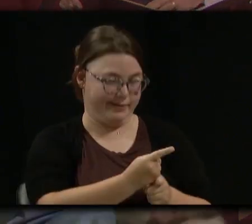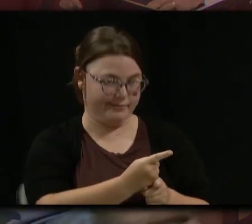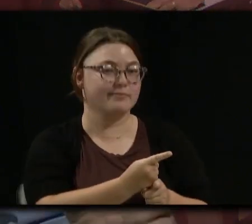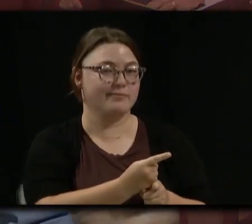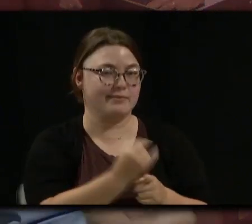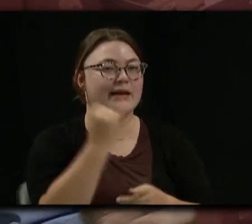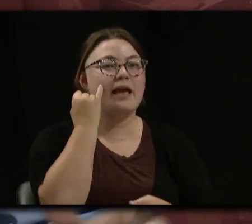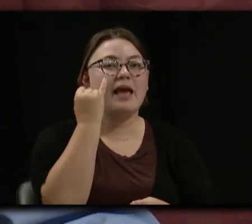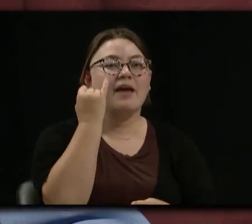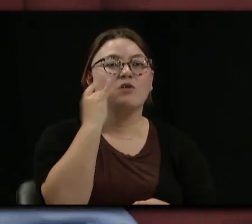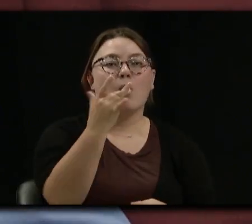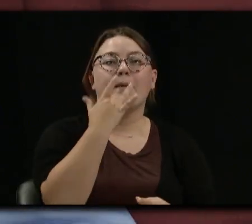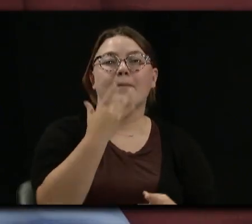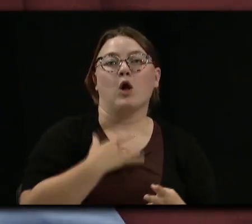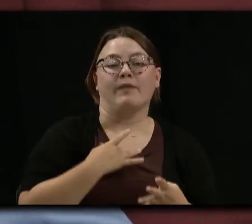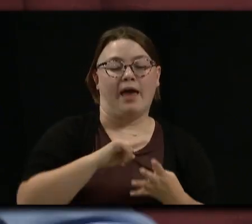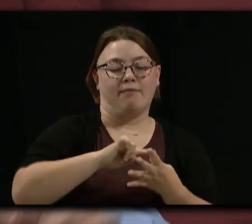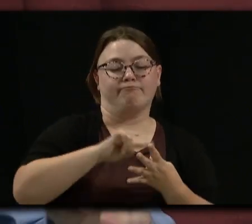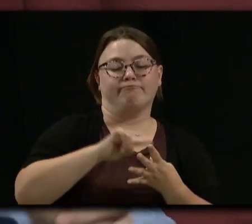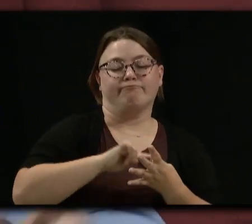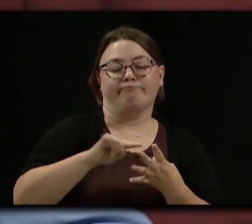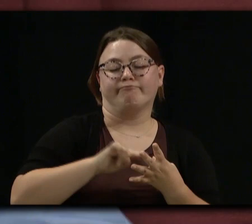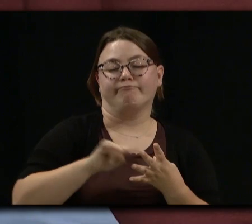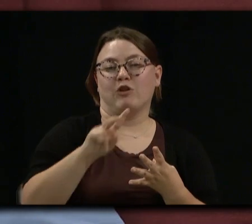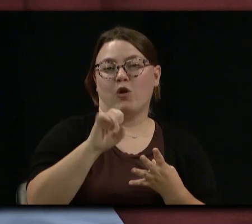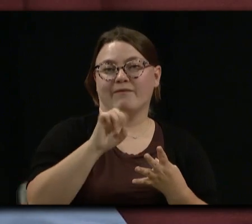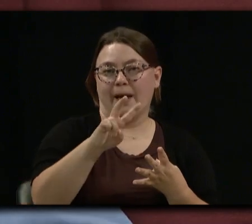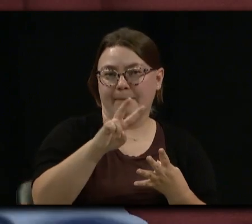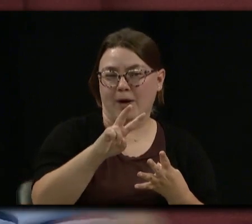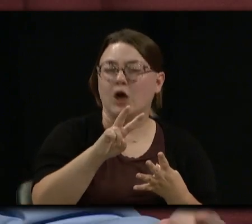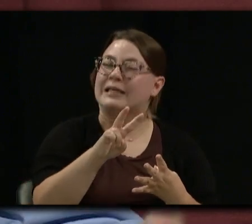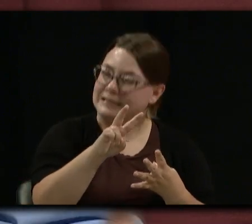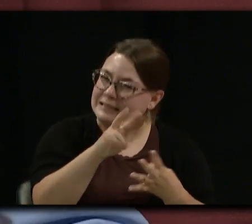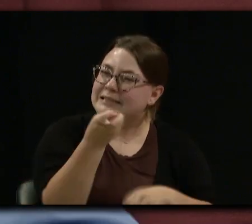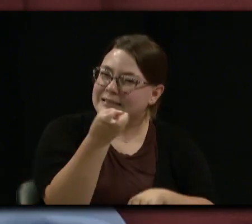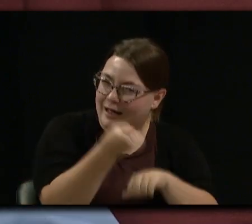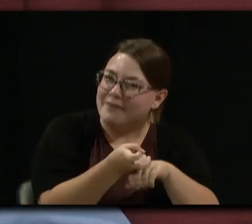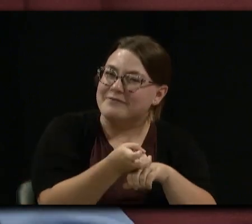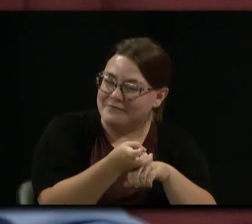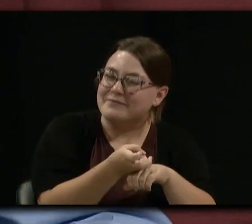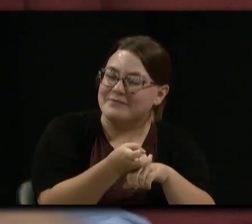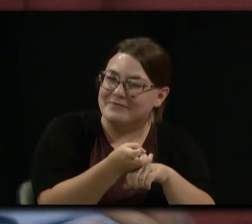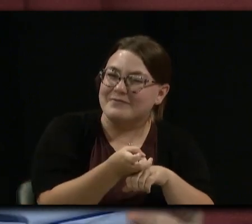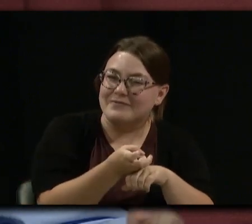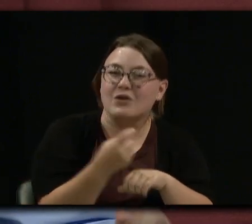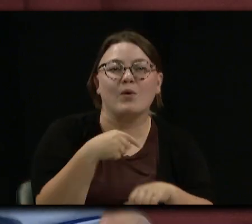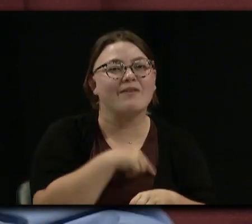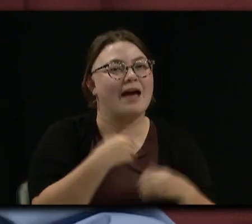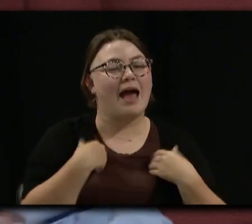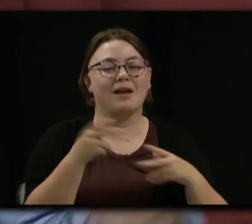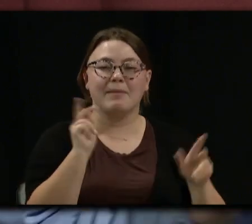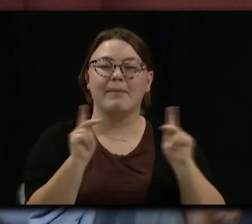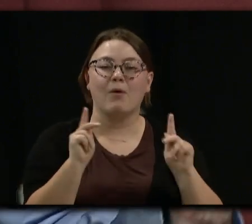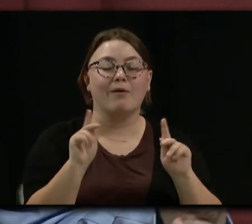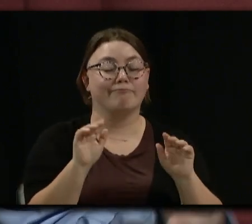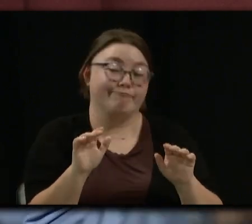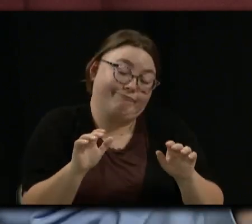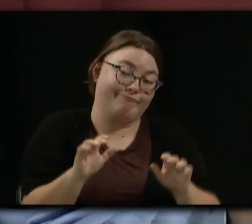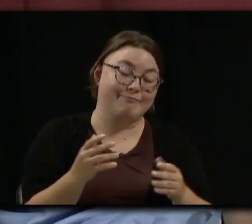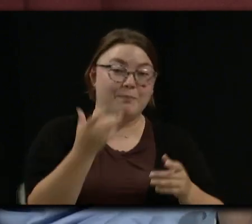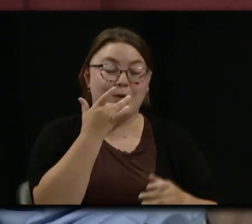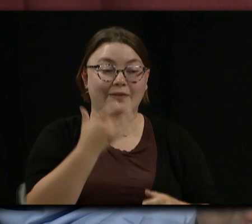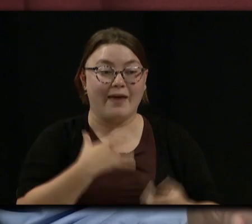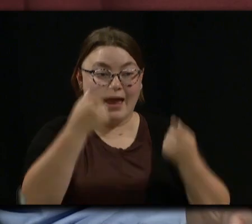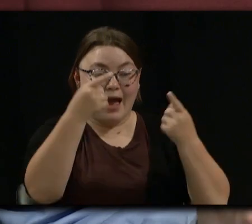the first week and a half of November, you're going to be our tricky ones. Yeah. But we do have people who have had a birthday and didn't